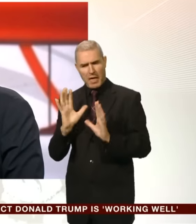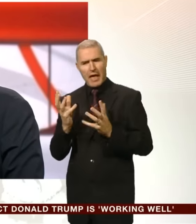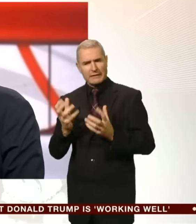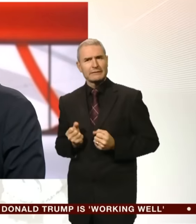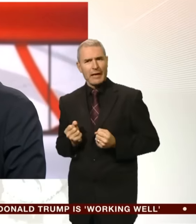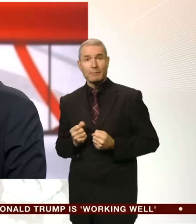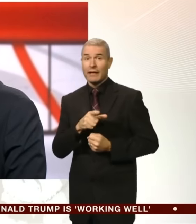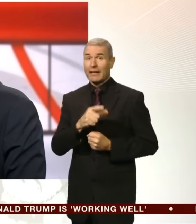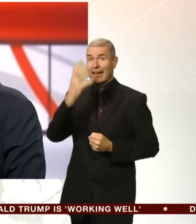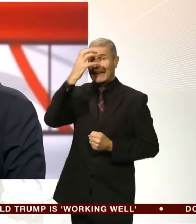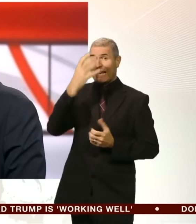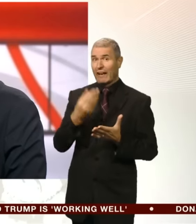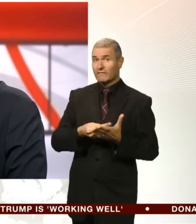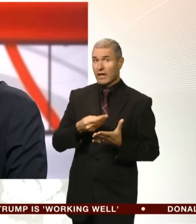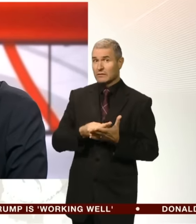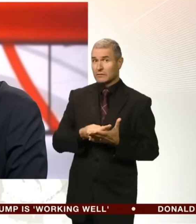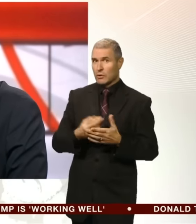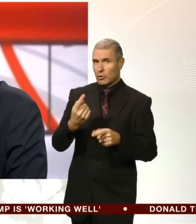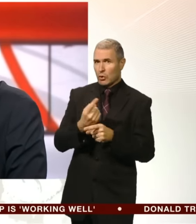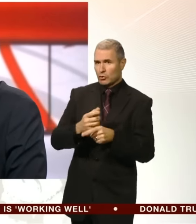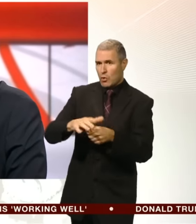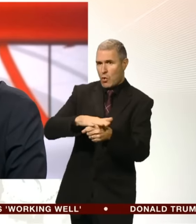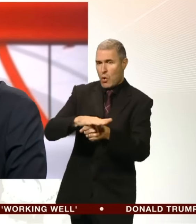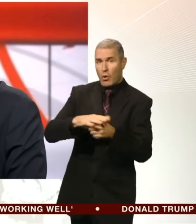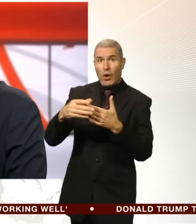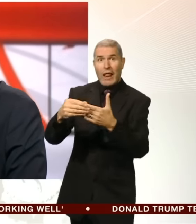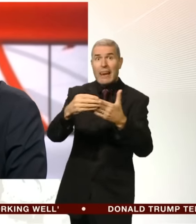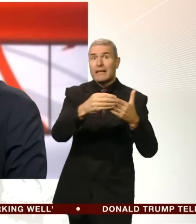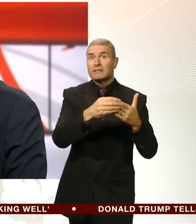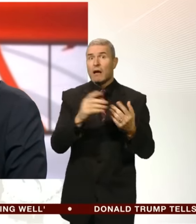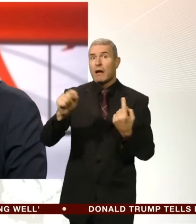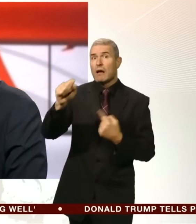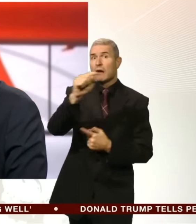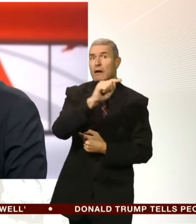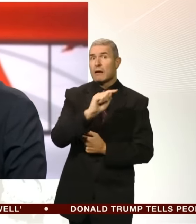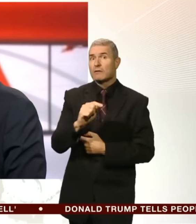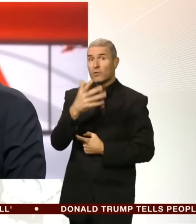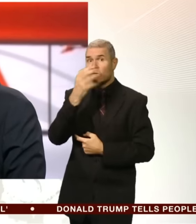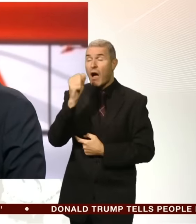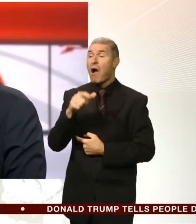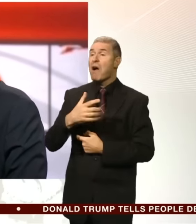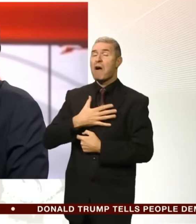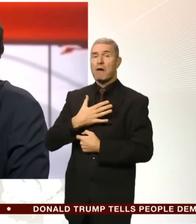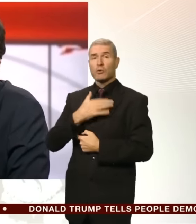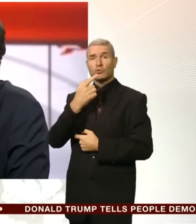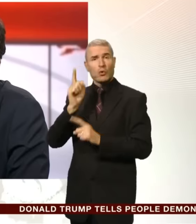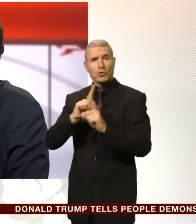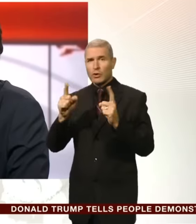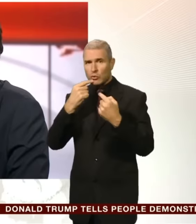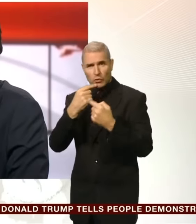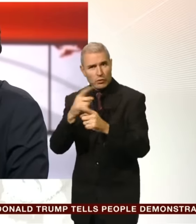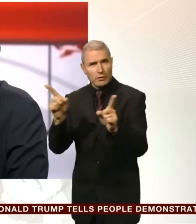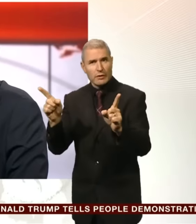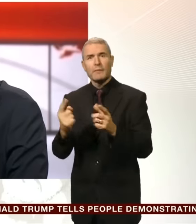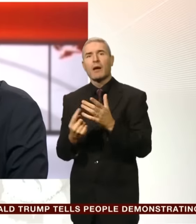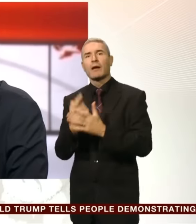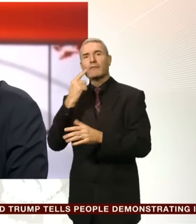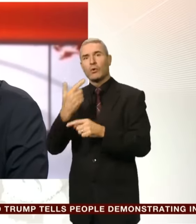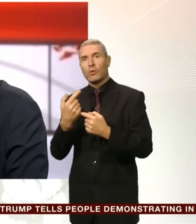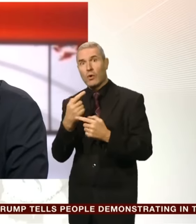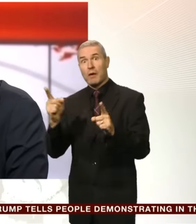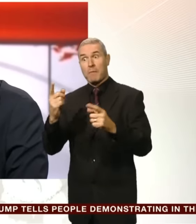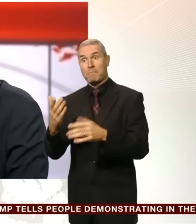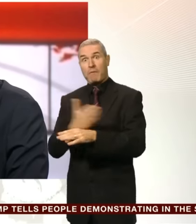because the King's Fund had talked to local leaders in these areas. I think their view is, the trouble is, if you come out with things before